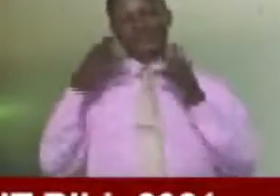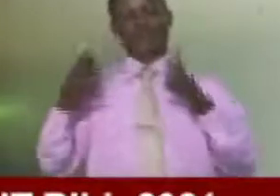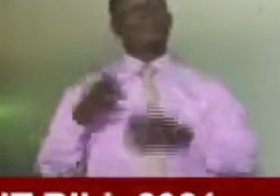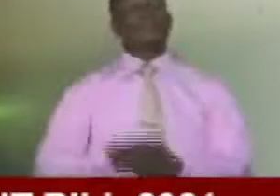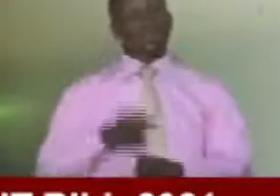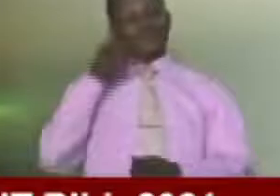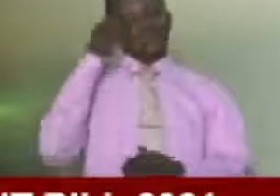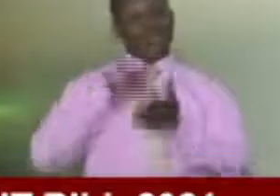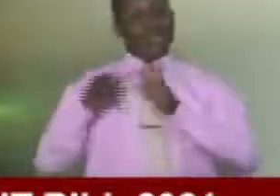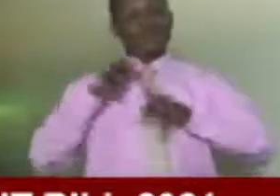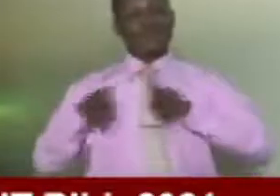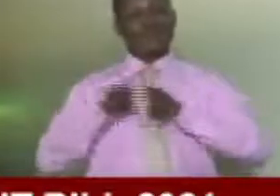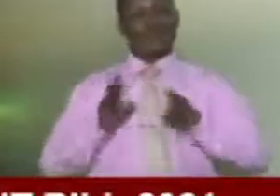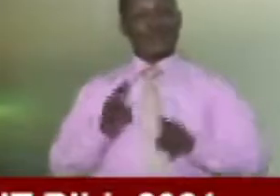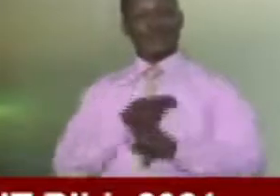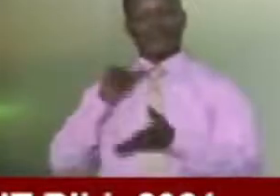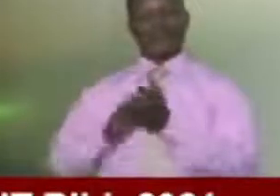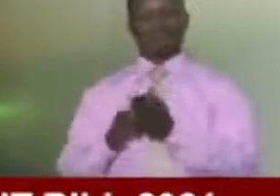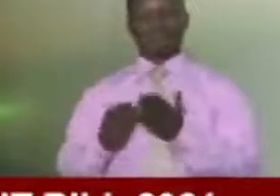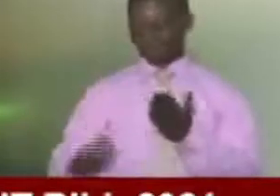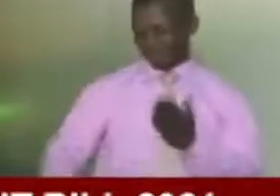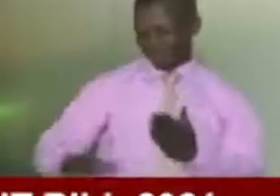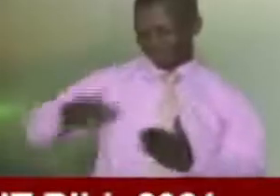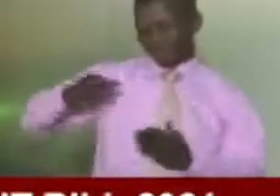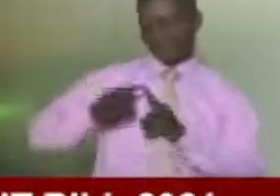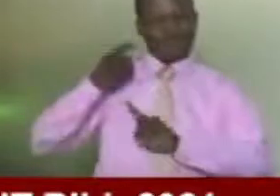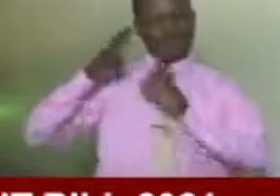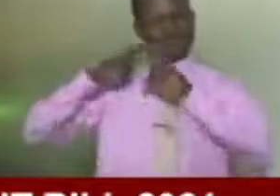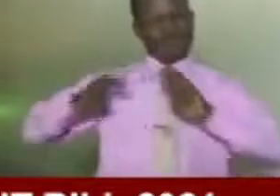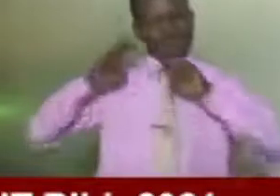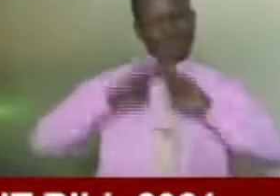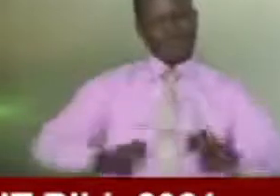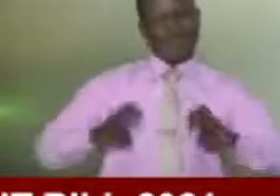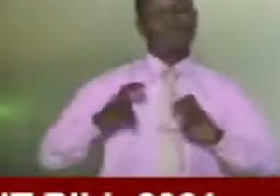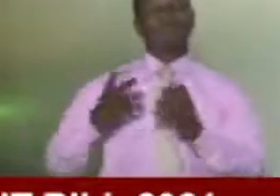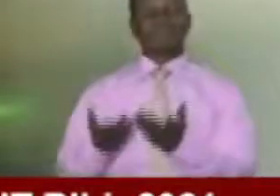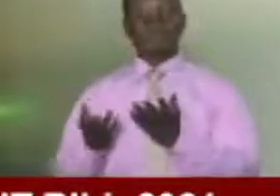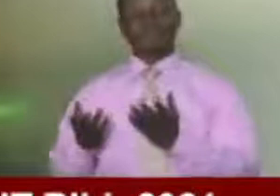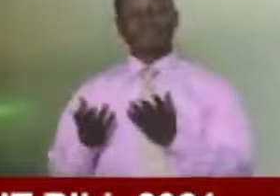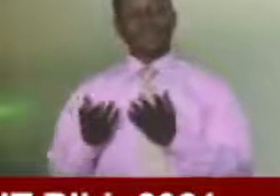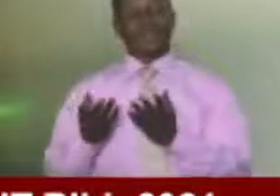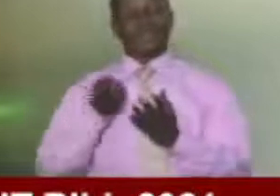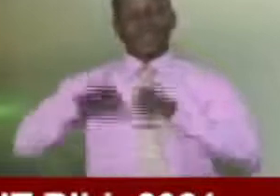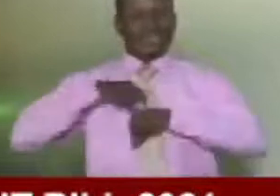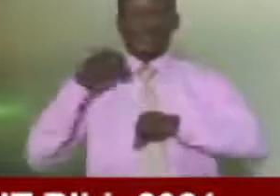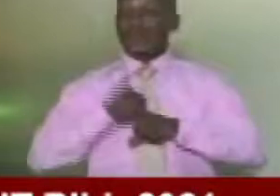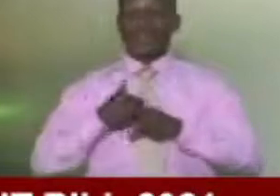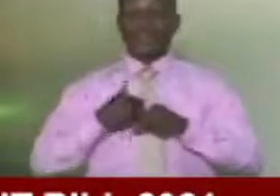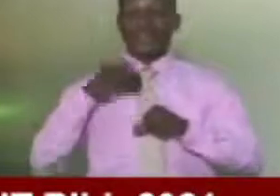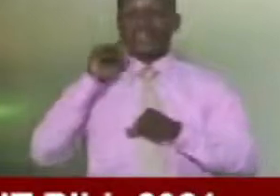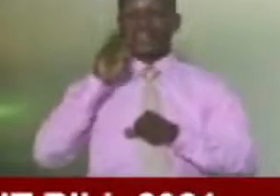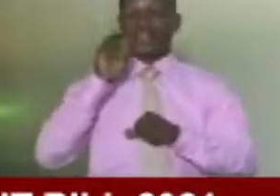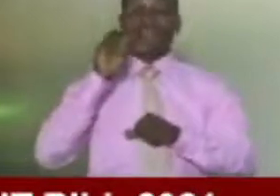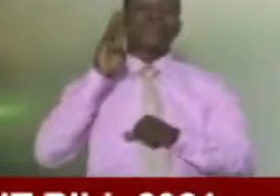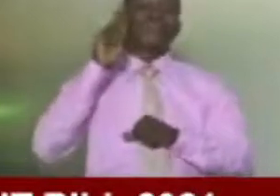us who grew up in the village, when there is a village meeting and you gather at the city square or the town square, it's always in a circle like this,